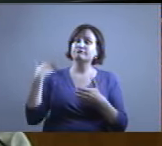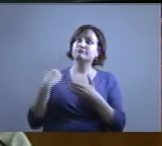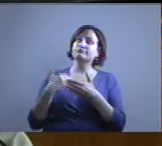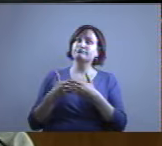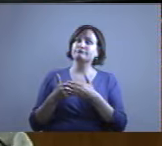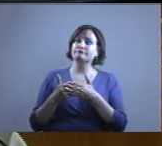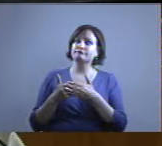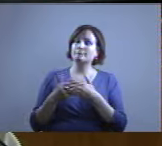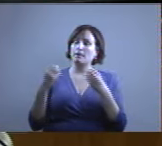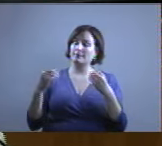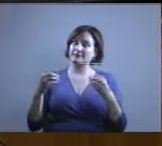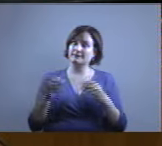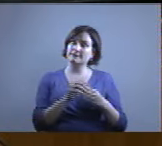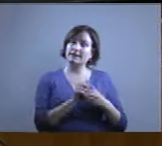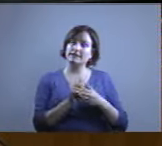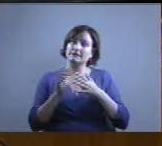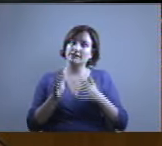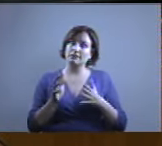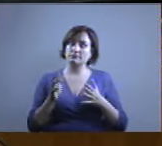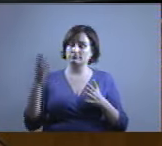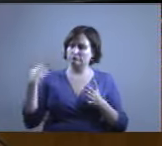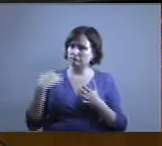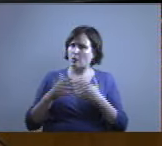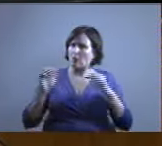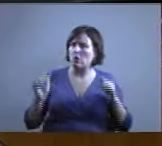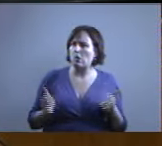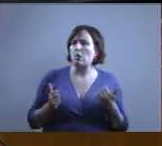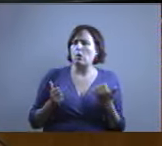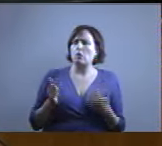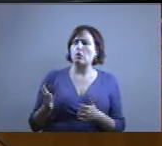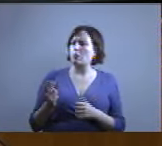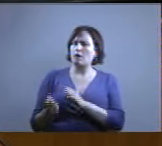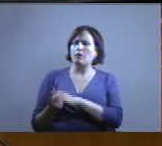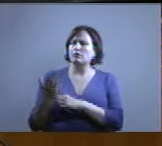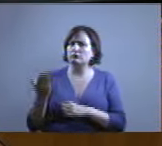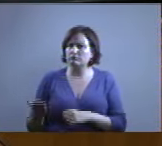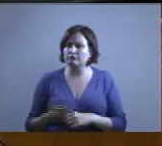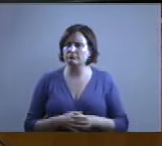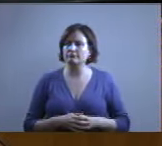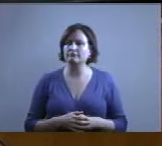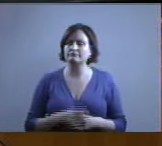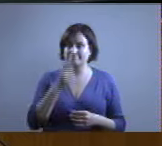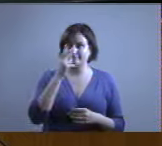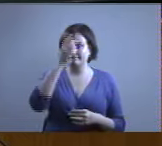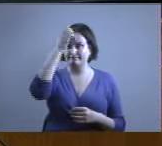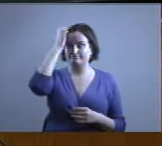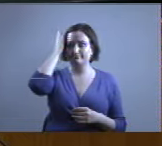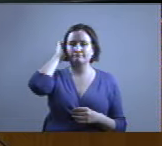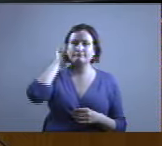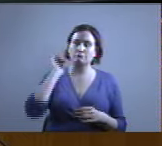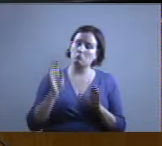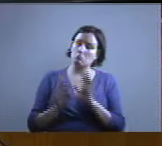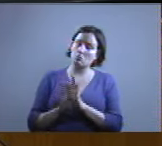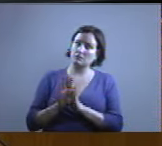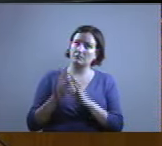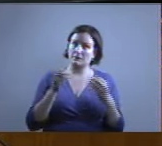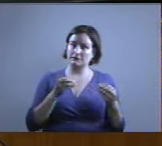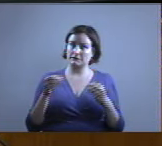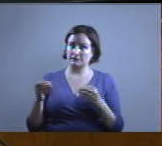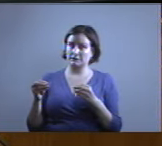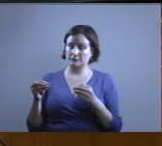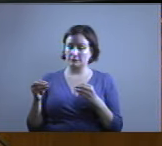of the past? You will recall that in the mid-80s, Madam Speaker, progressive business